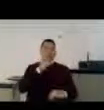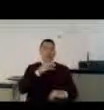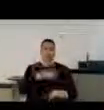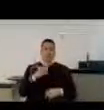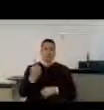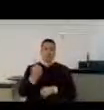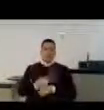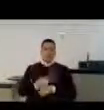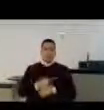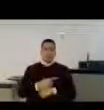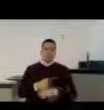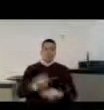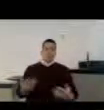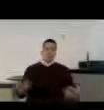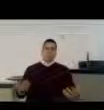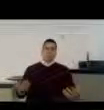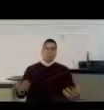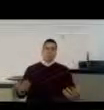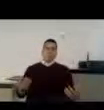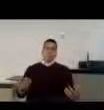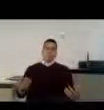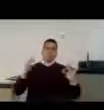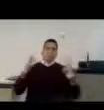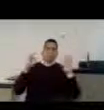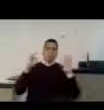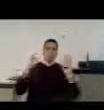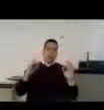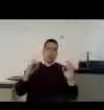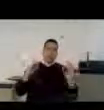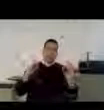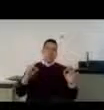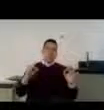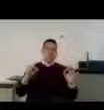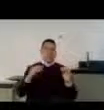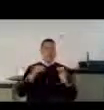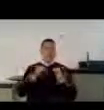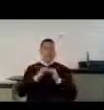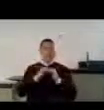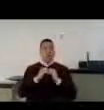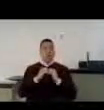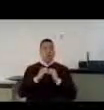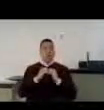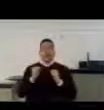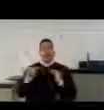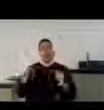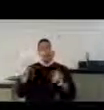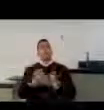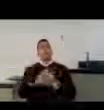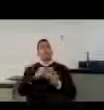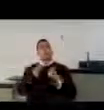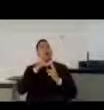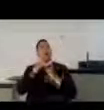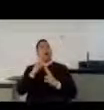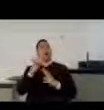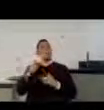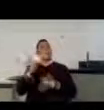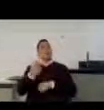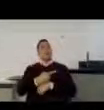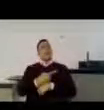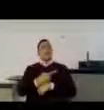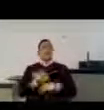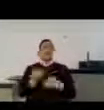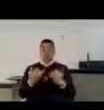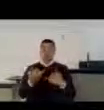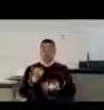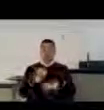I can't think of a better way to honor this day than to be gathered together today